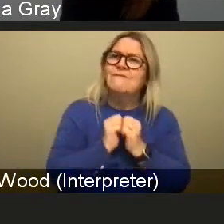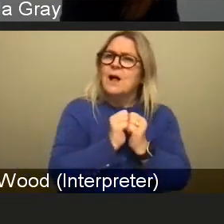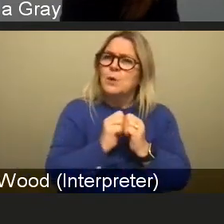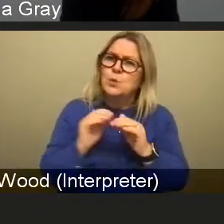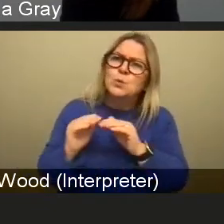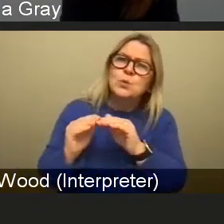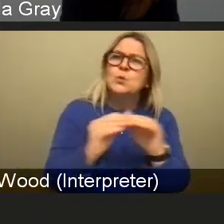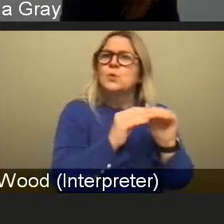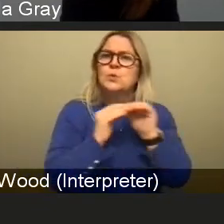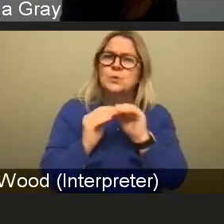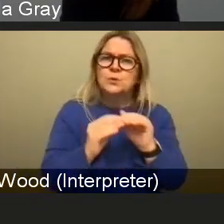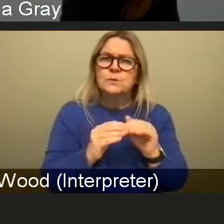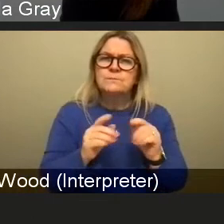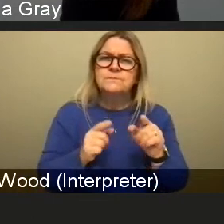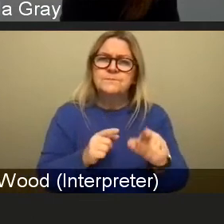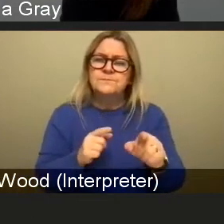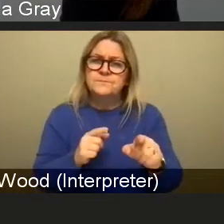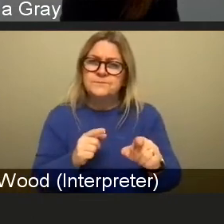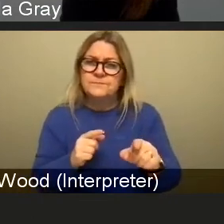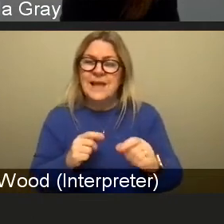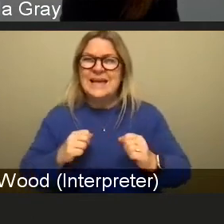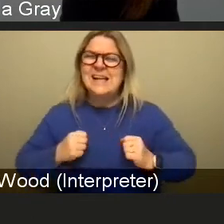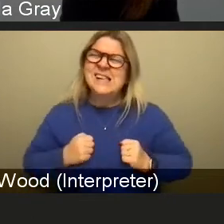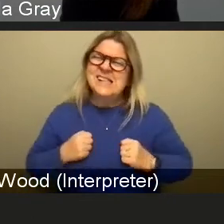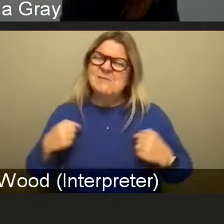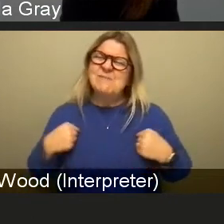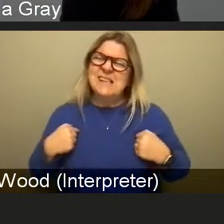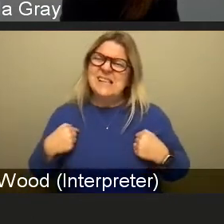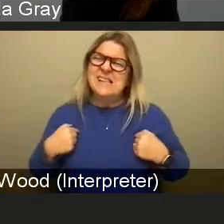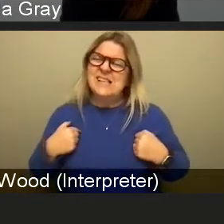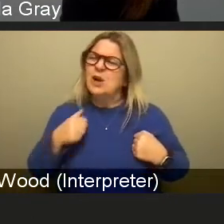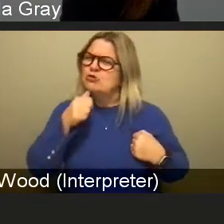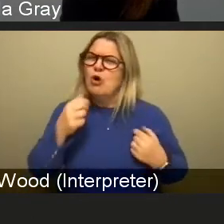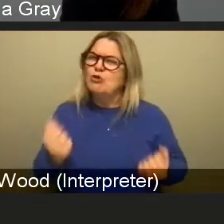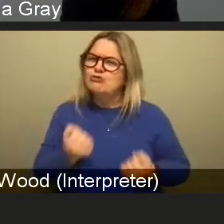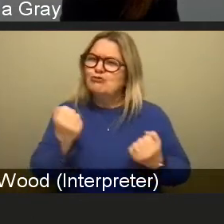Well, I don't really have a strong view on it, but I suppose I think it is important, yeah.